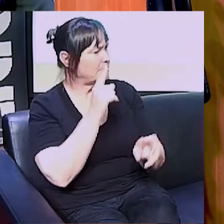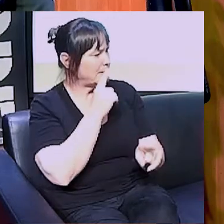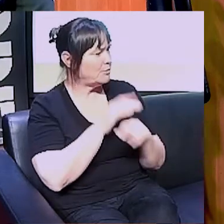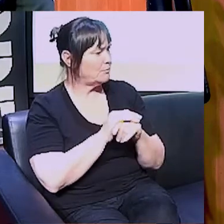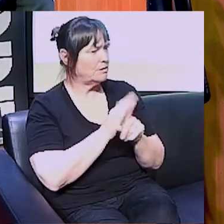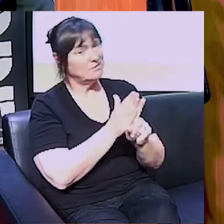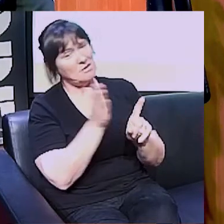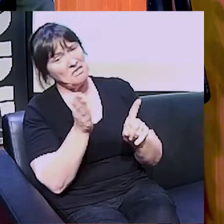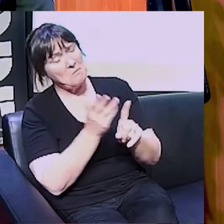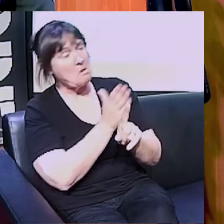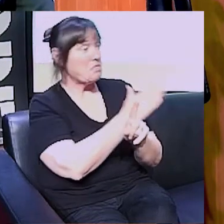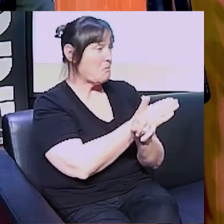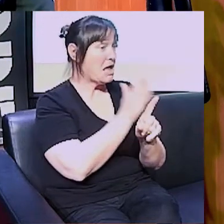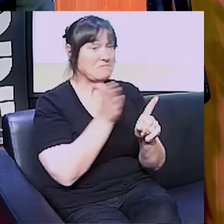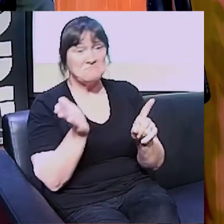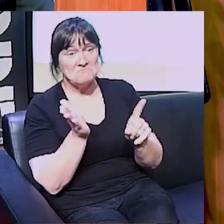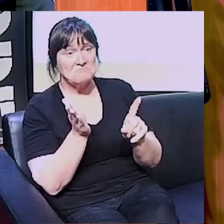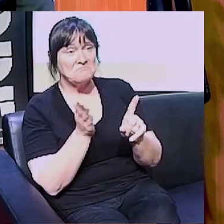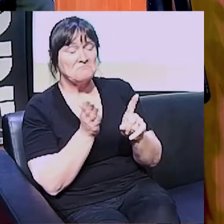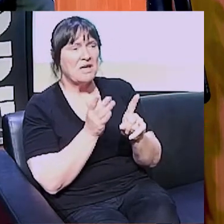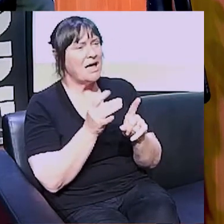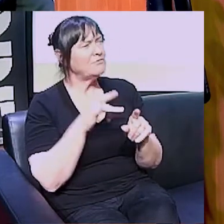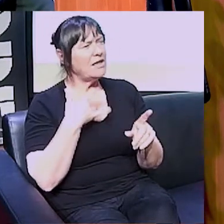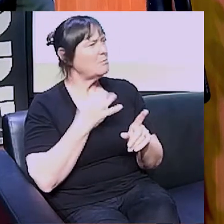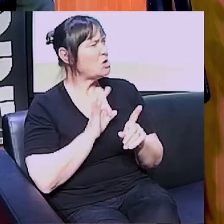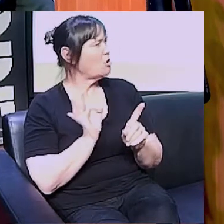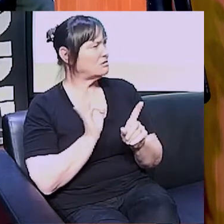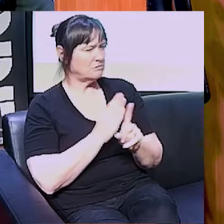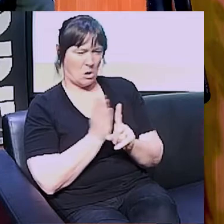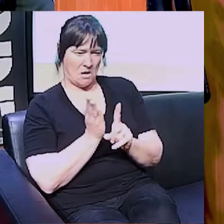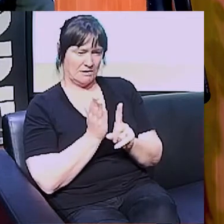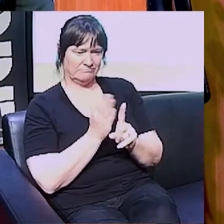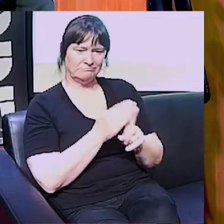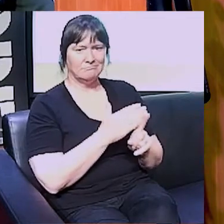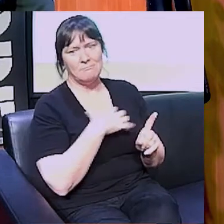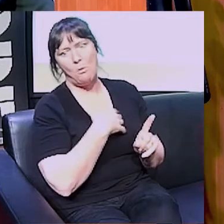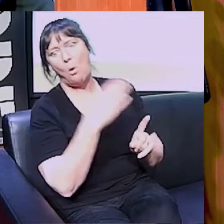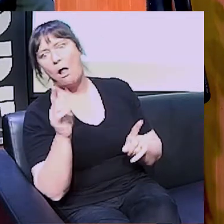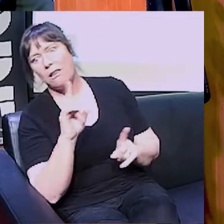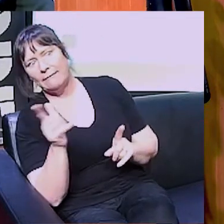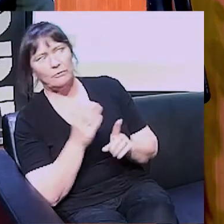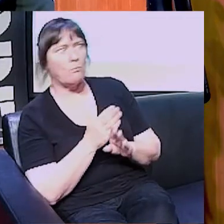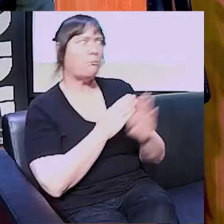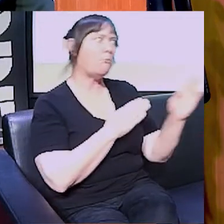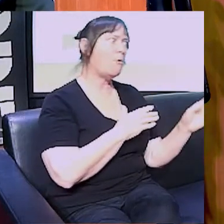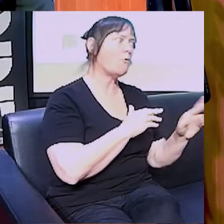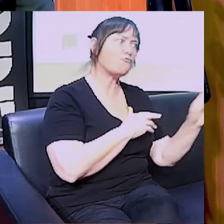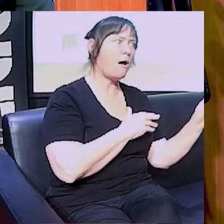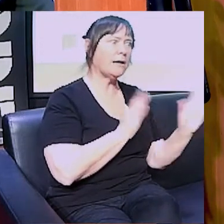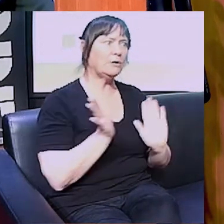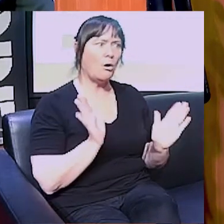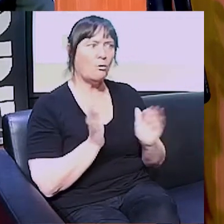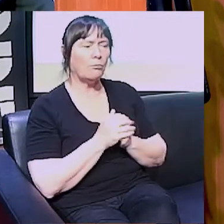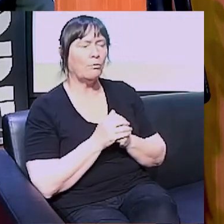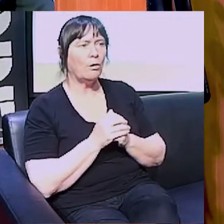plays out. So I don't think that we can necessarily sway left or right, per se, on a classical political scale, because we are so centrist, and